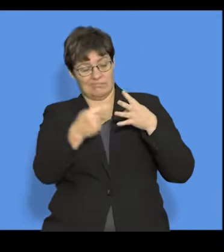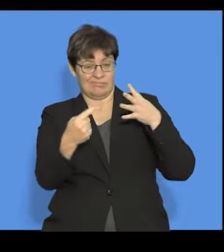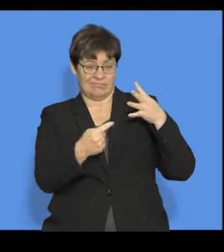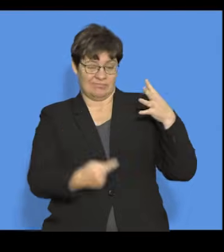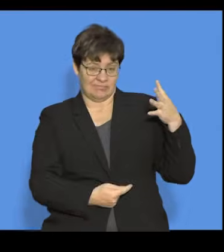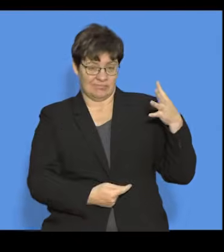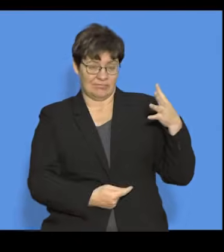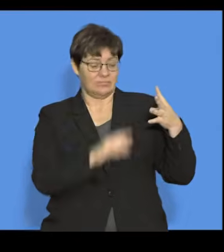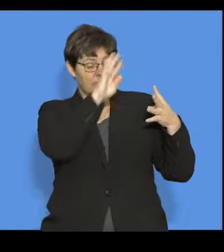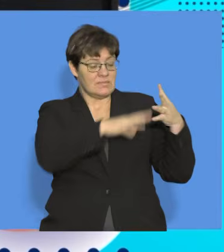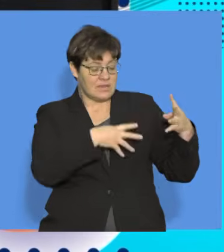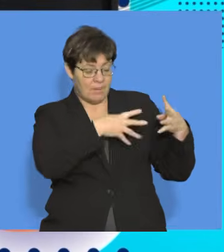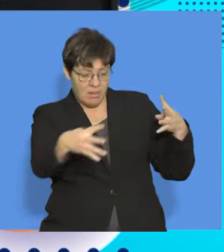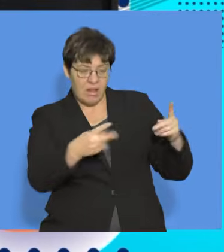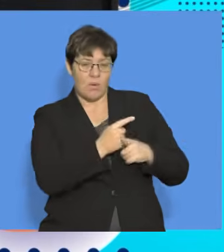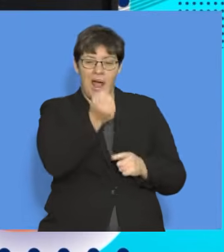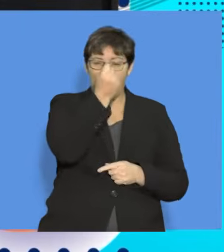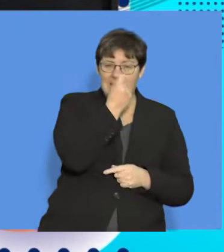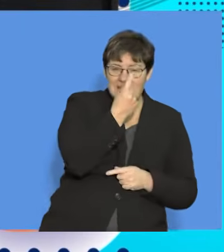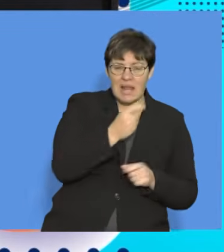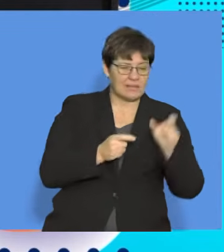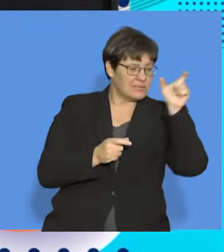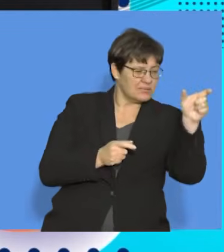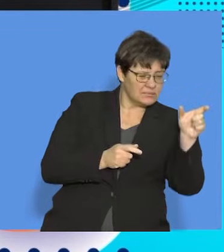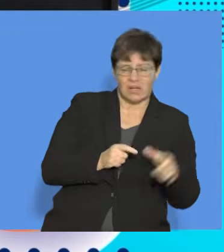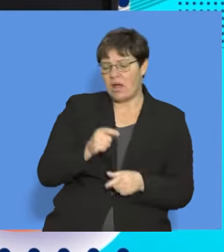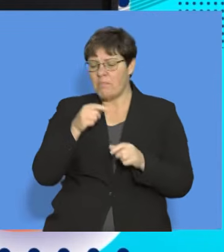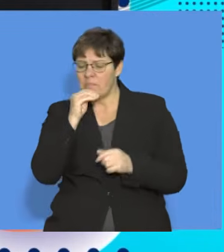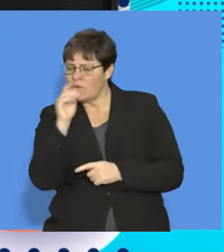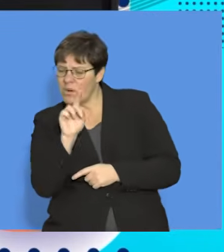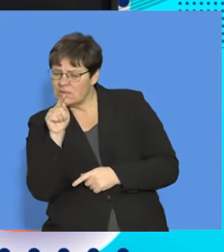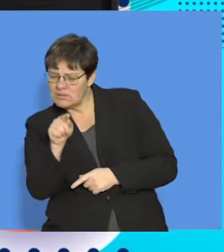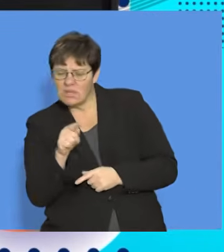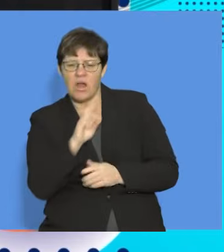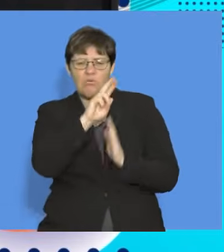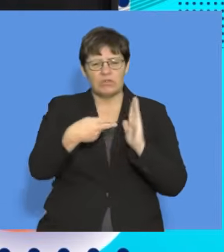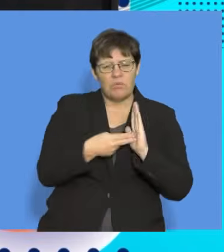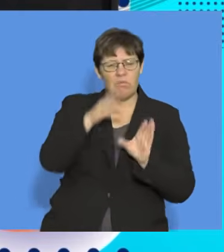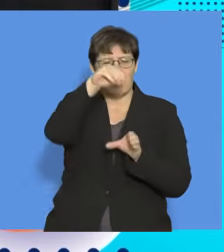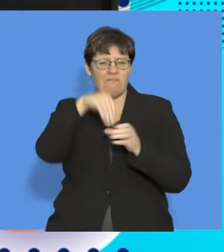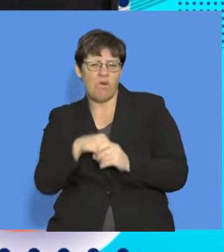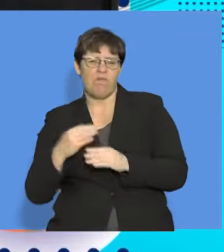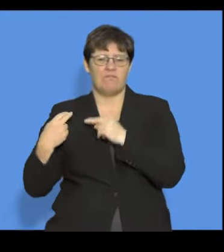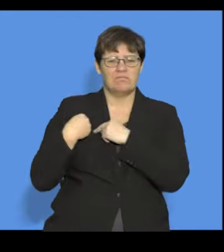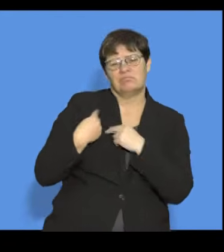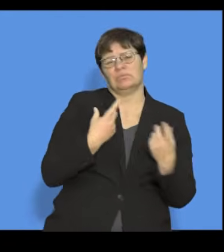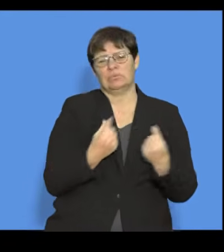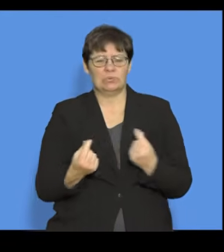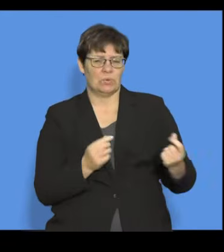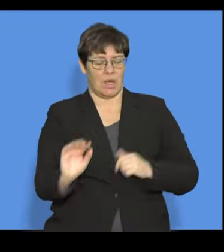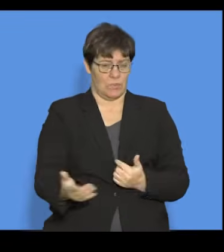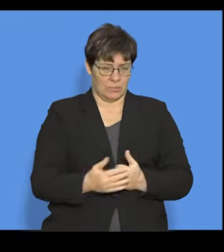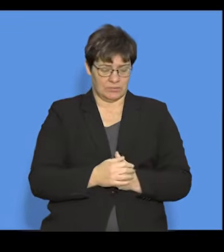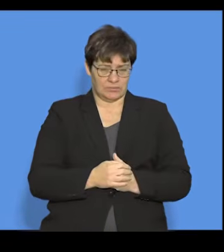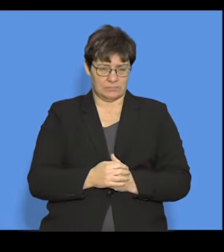are integral to you understanding processes, parts, and their function. So let's look at these now. Okay,